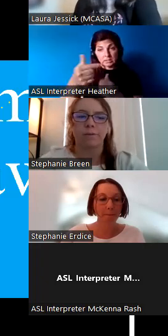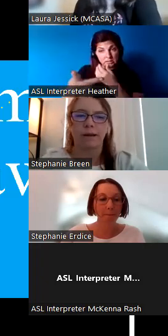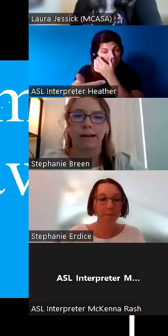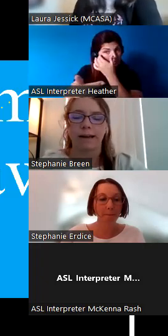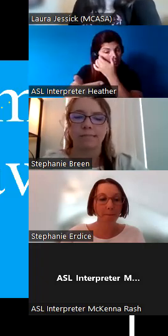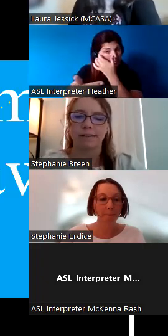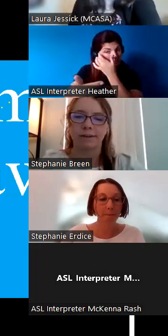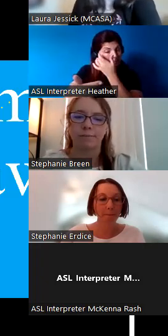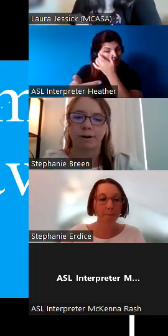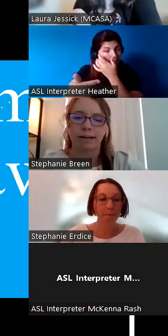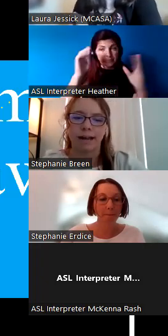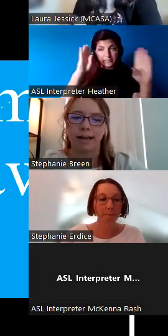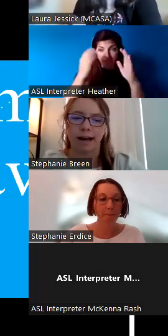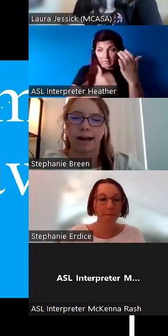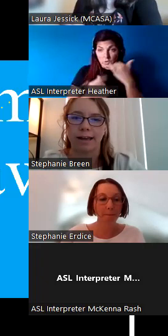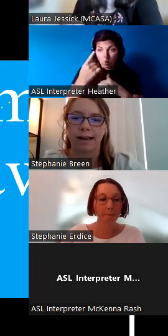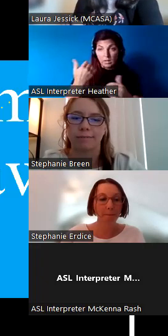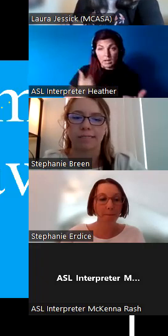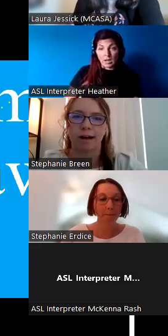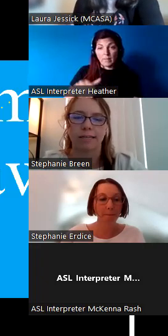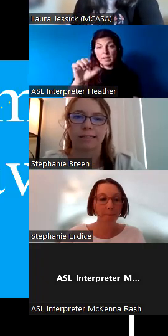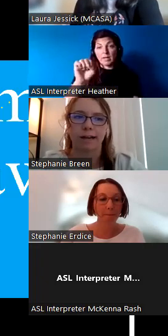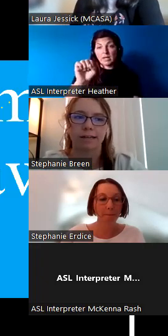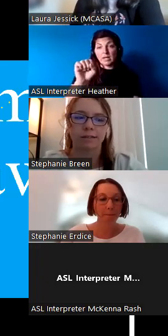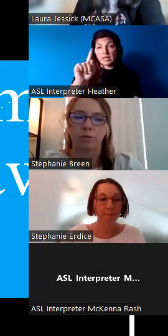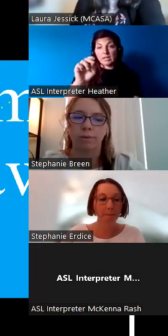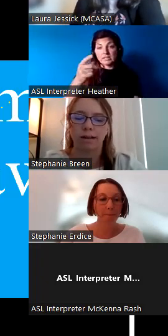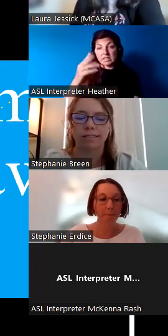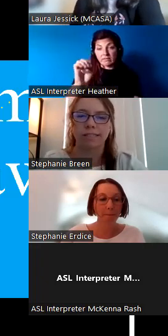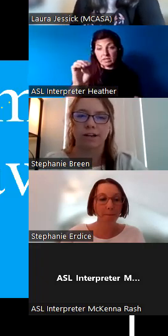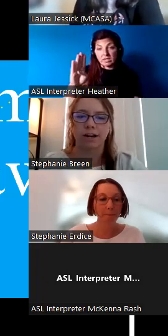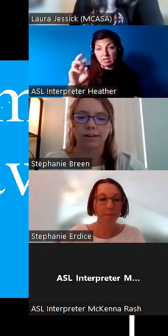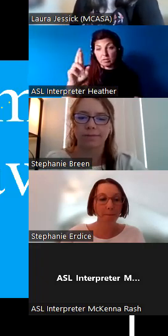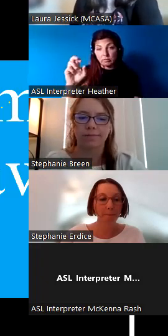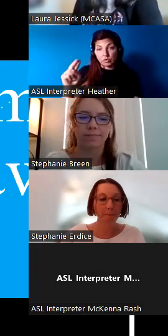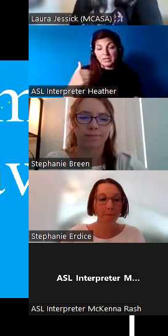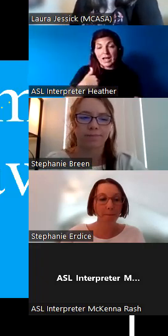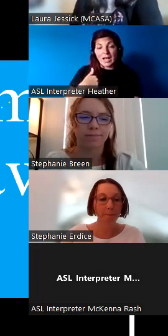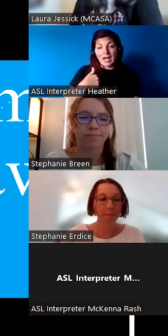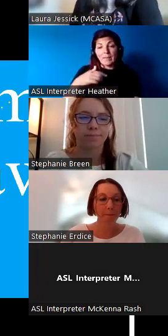Hi, everyone. I'm Stephanie Breen, and I am Solly's school policy attorney.